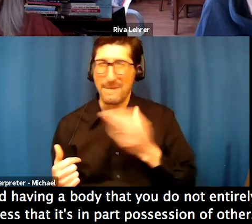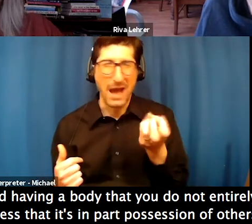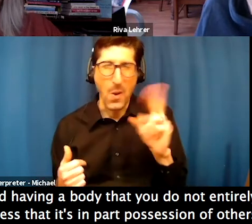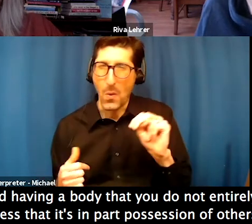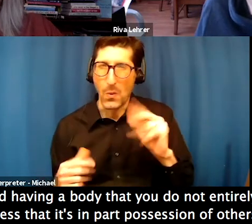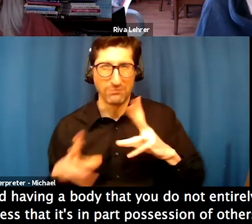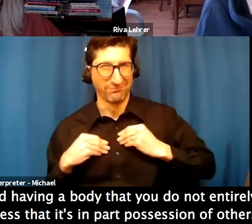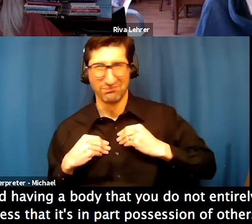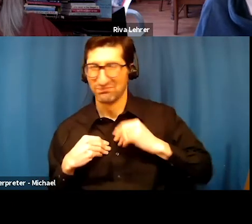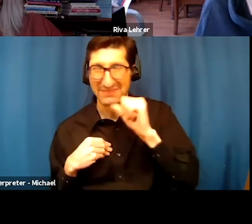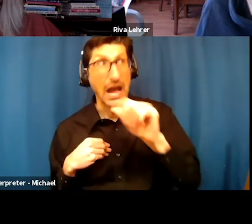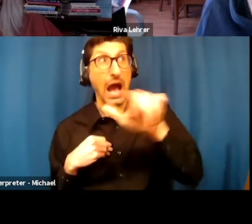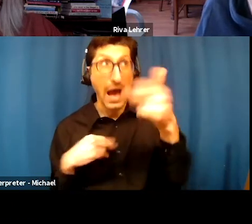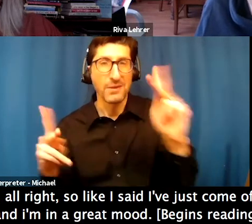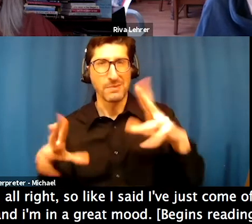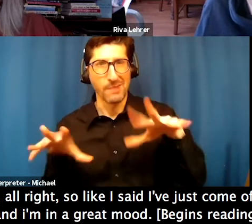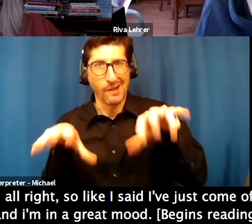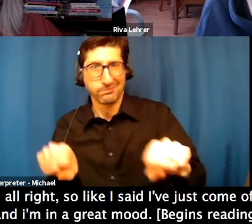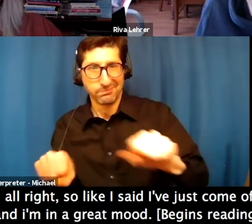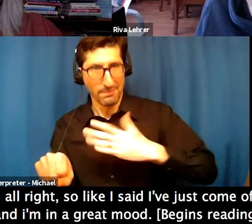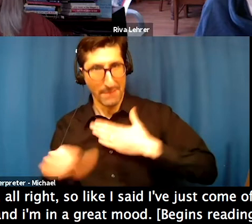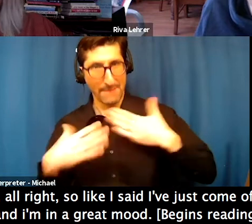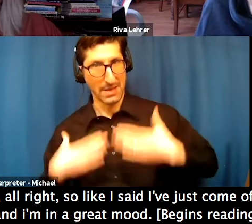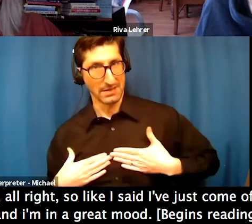in part possession of others. Okay.